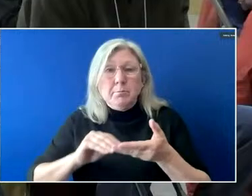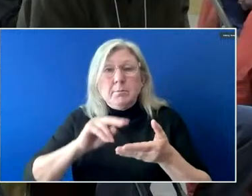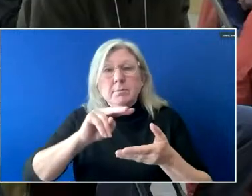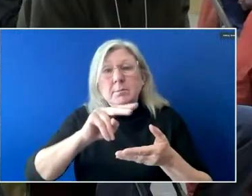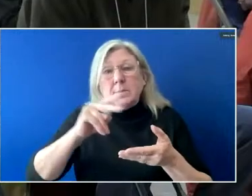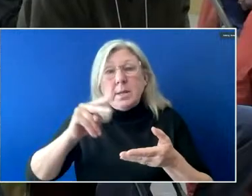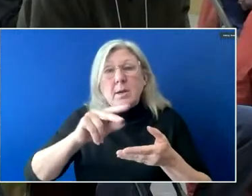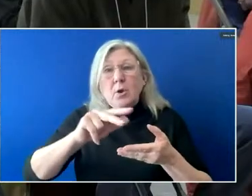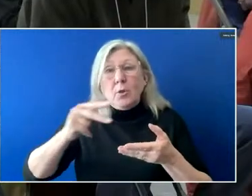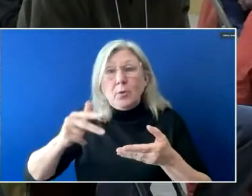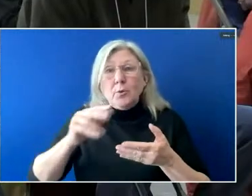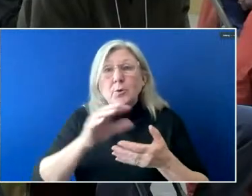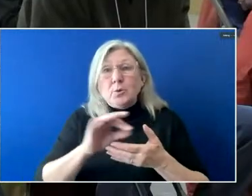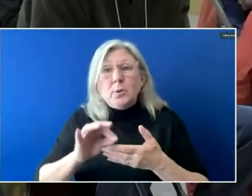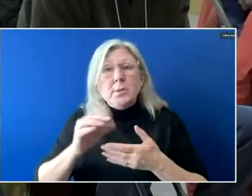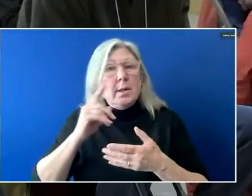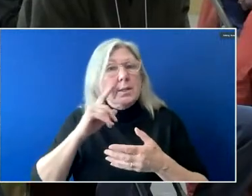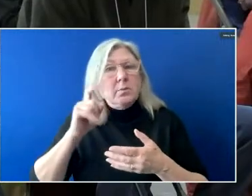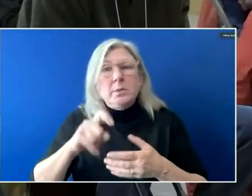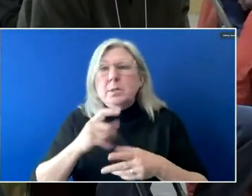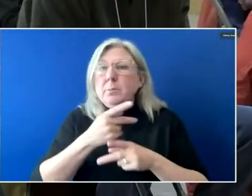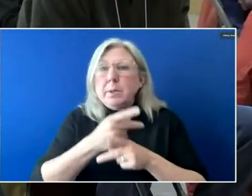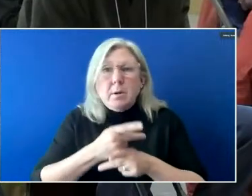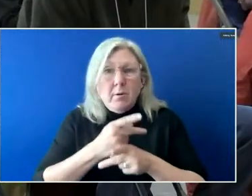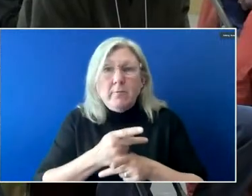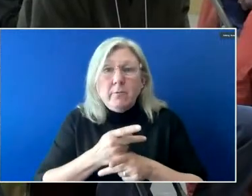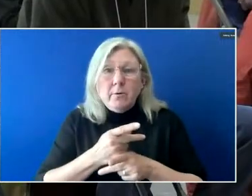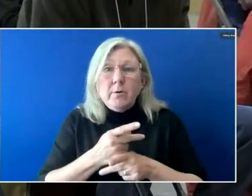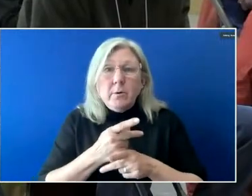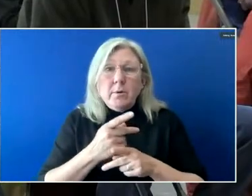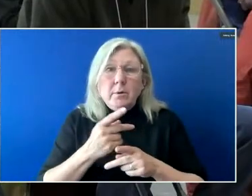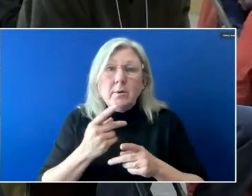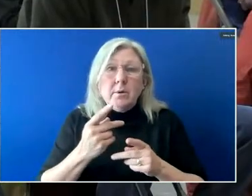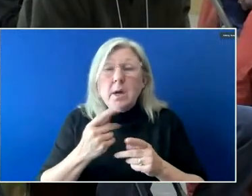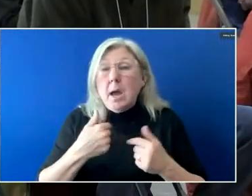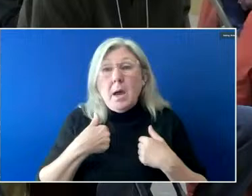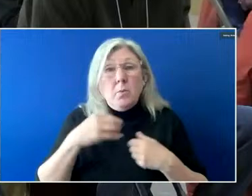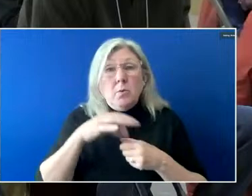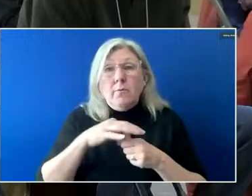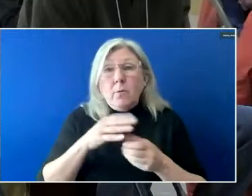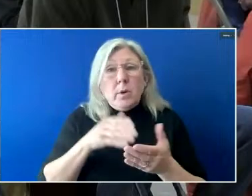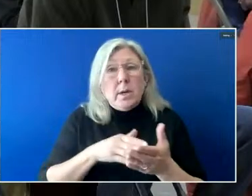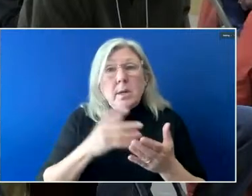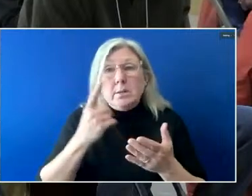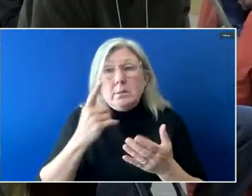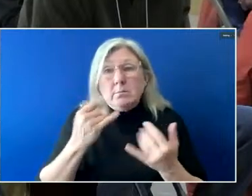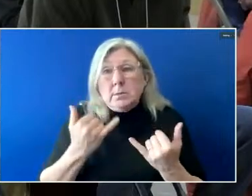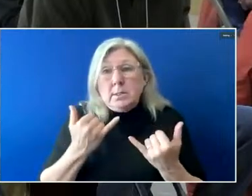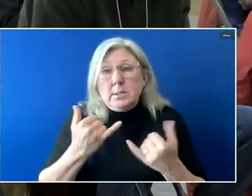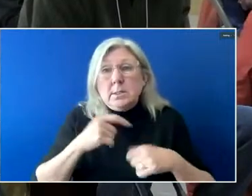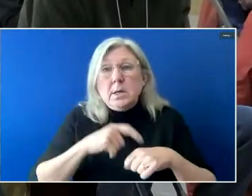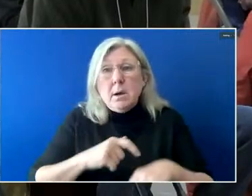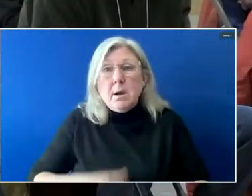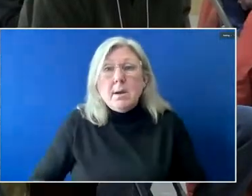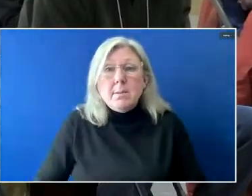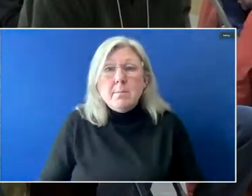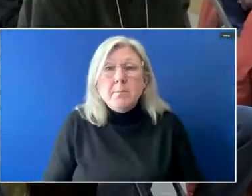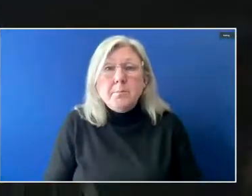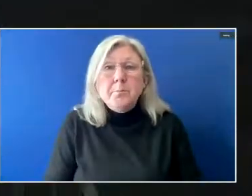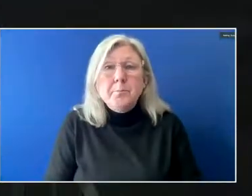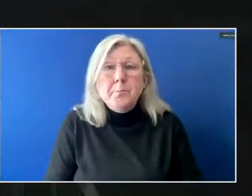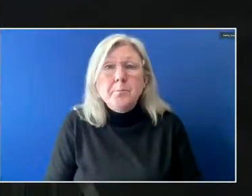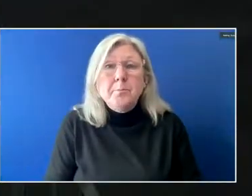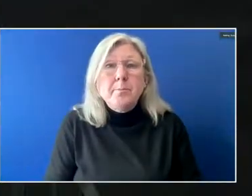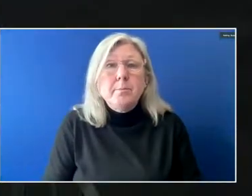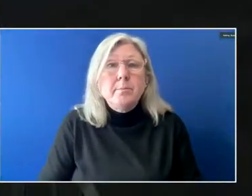we're uh venturing to here I'm going to vote against this at this time M